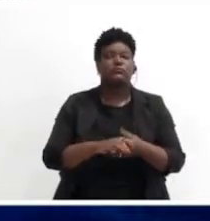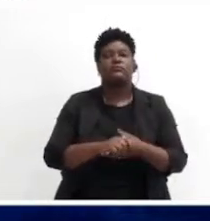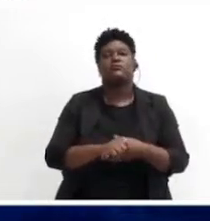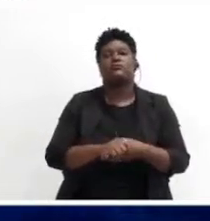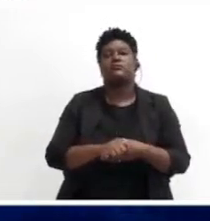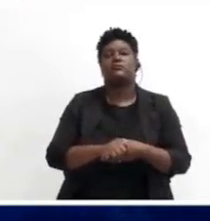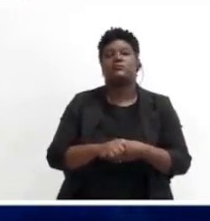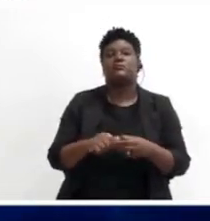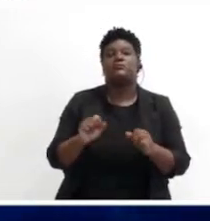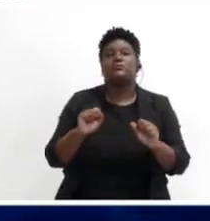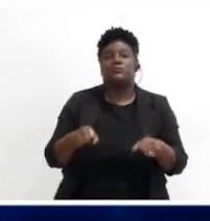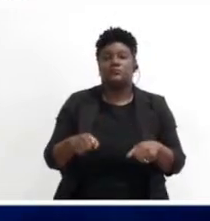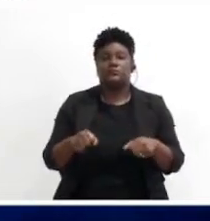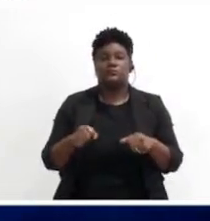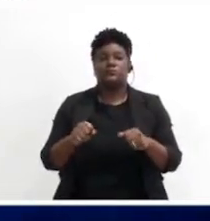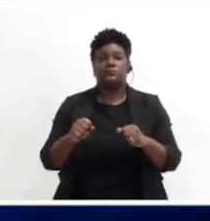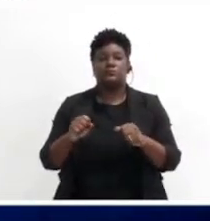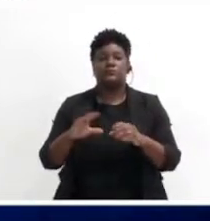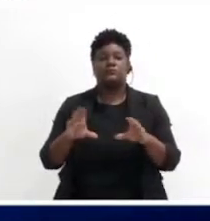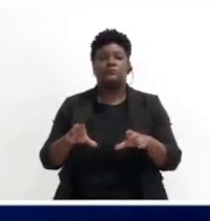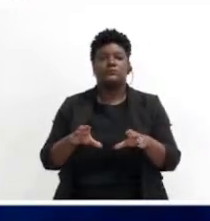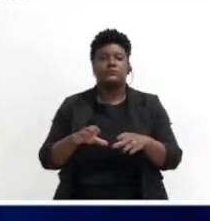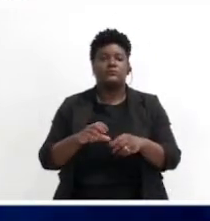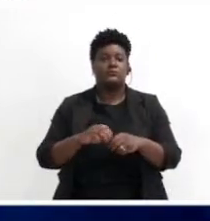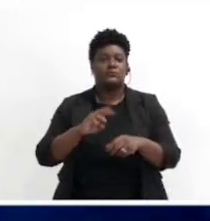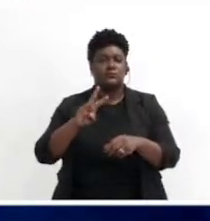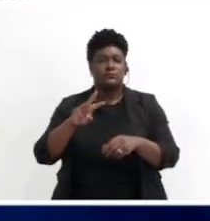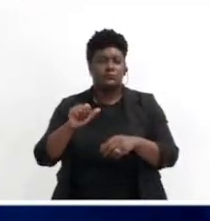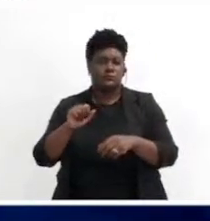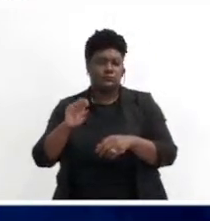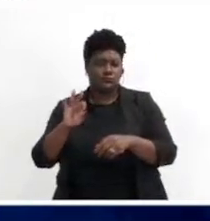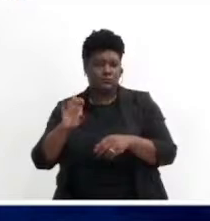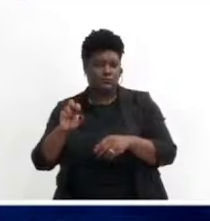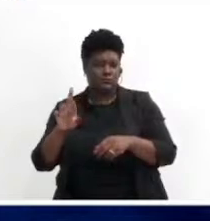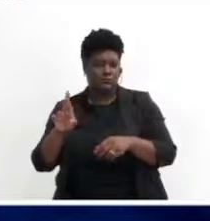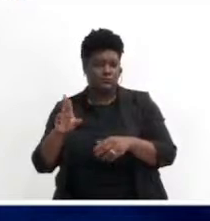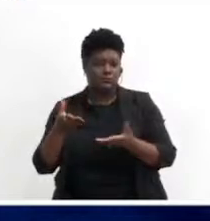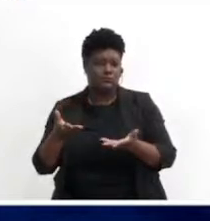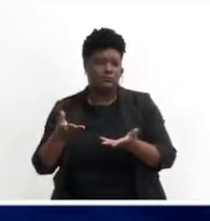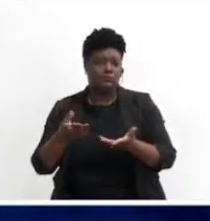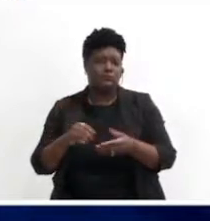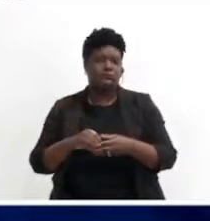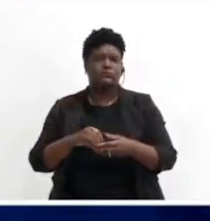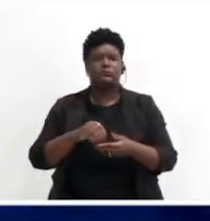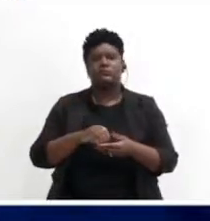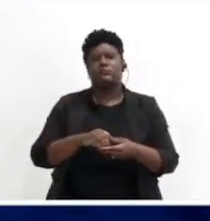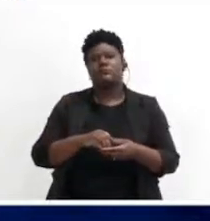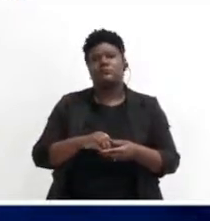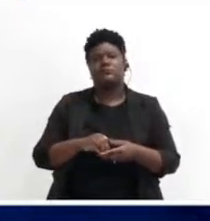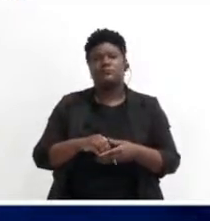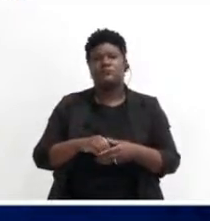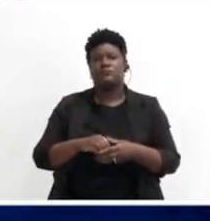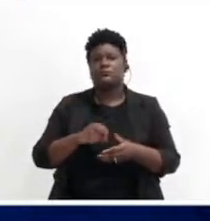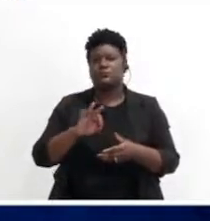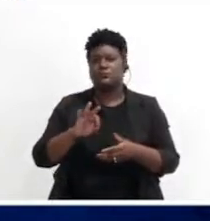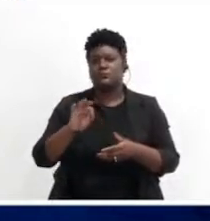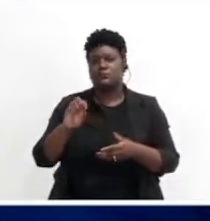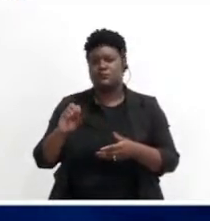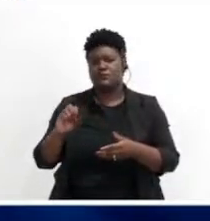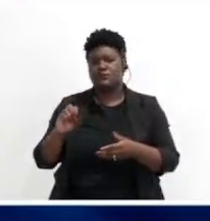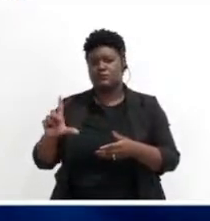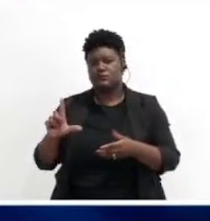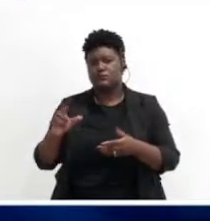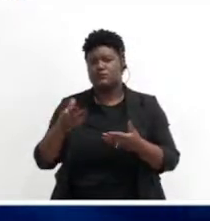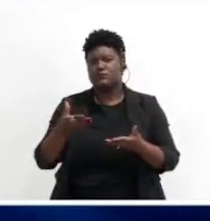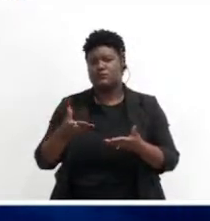have your FEOL, stands for front end of line. So that's the transistor formation parts, the ion implant,